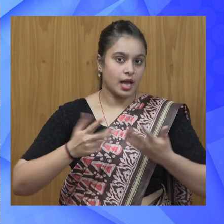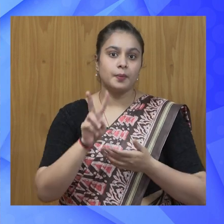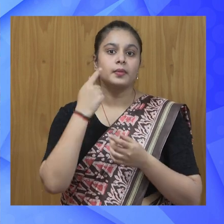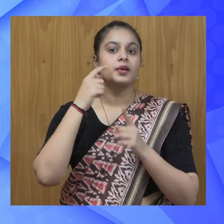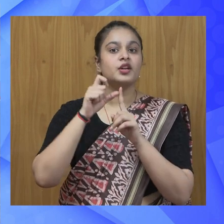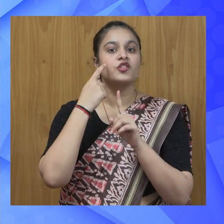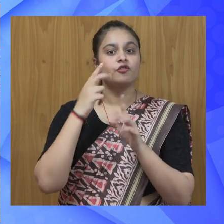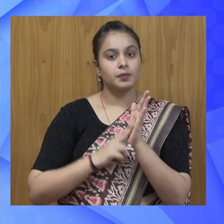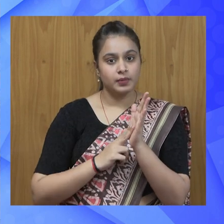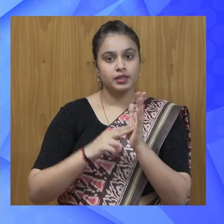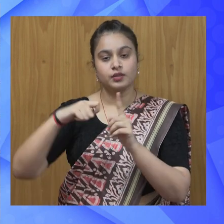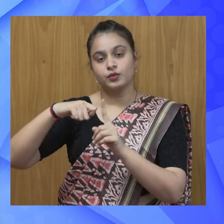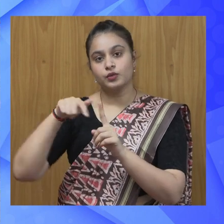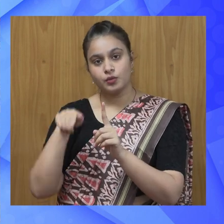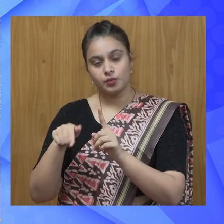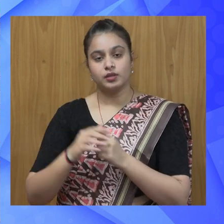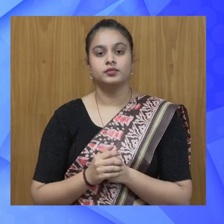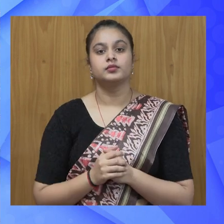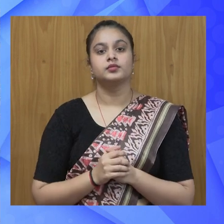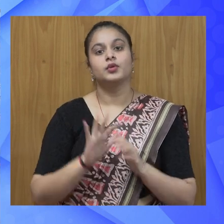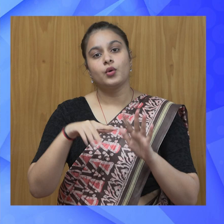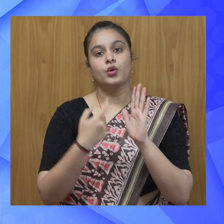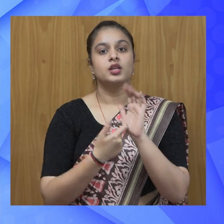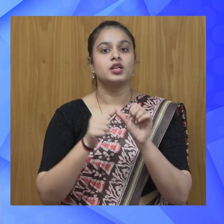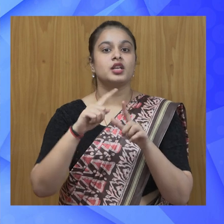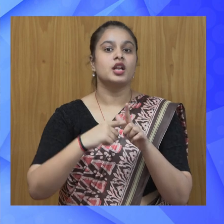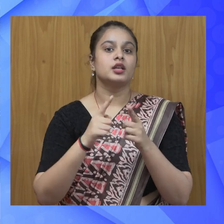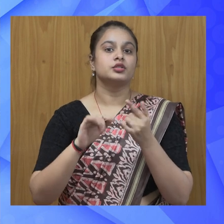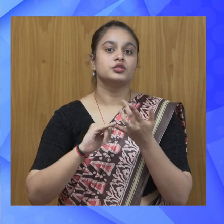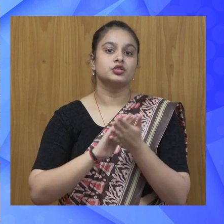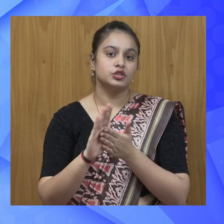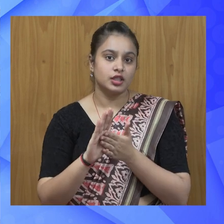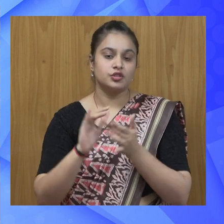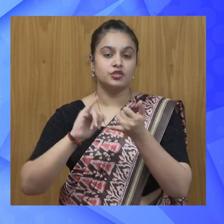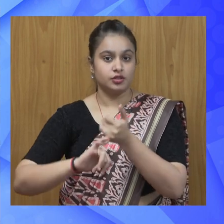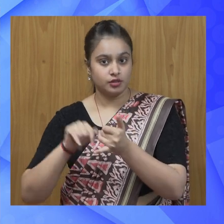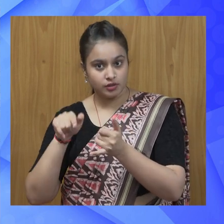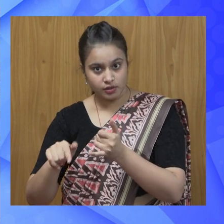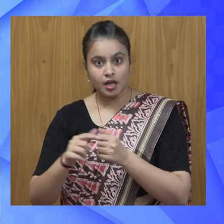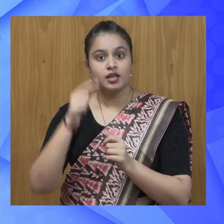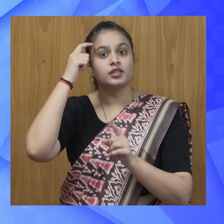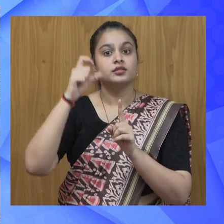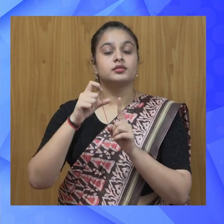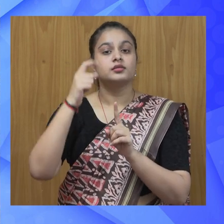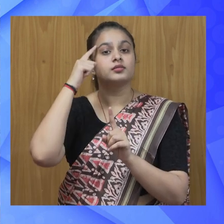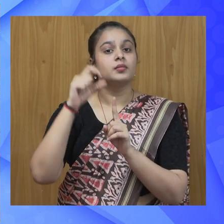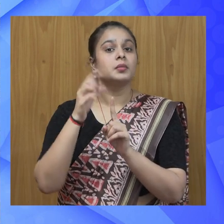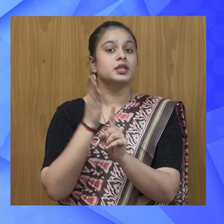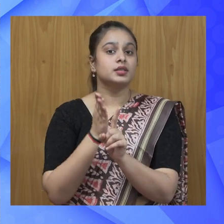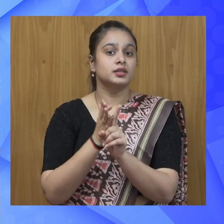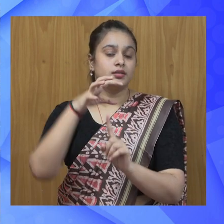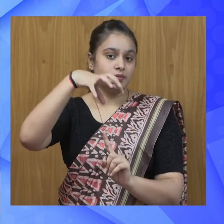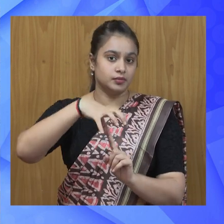Department of School Education and Literacy, Dr. Rajesh Sagar, MD, Leading Professor, Psychiatry Department, AIIMS, Ms.